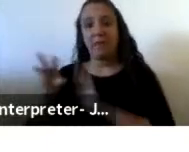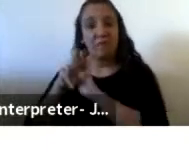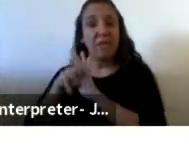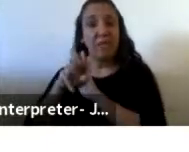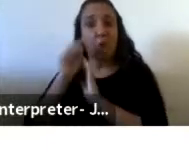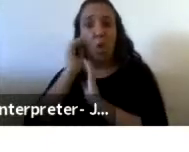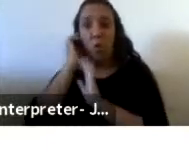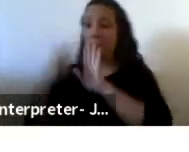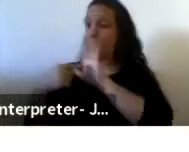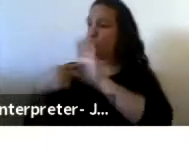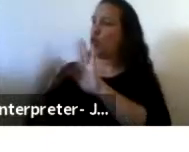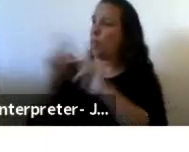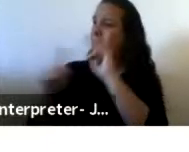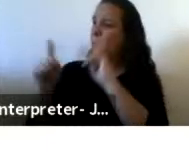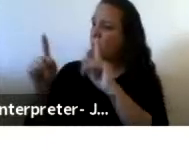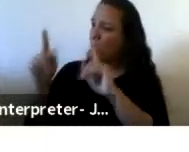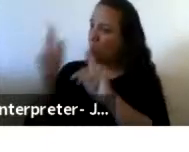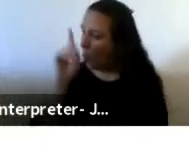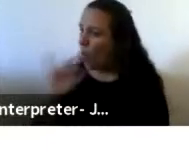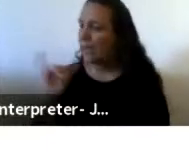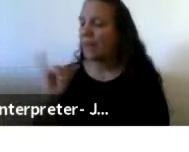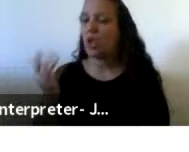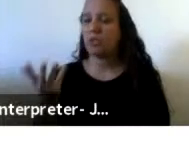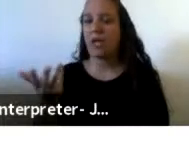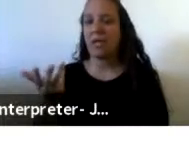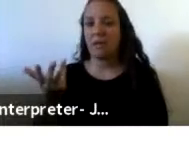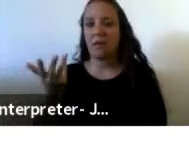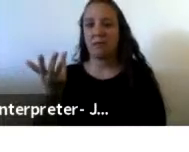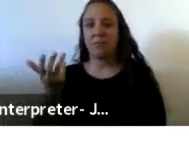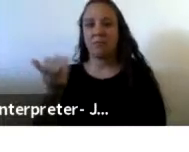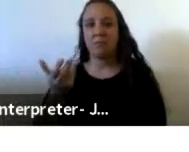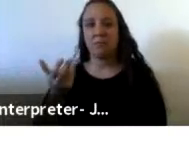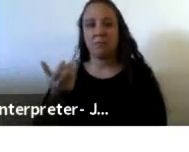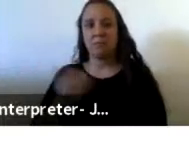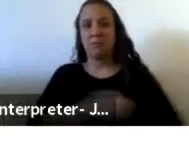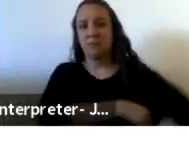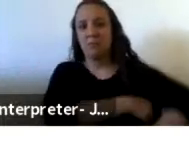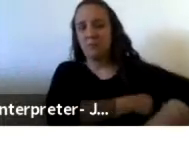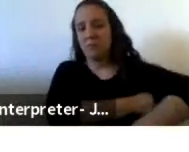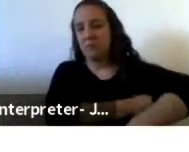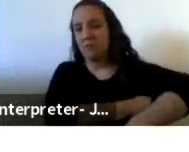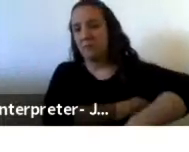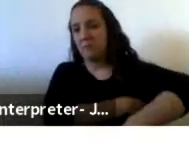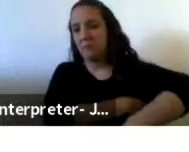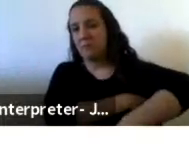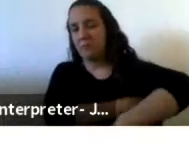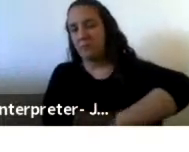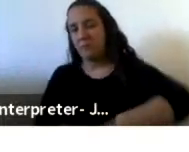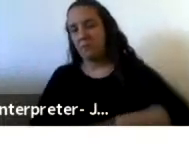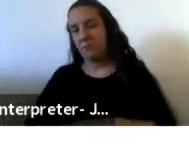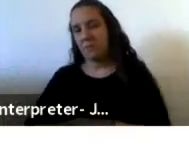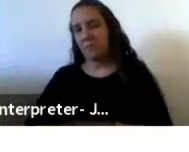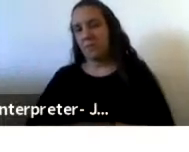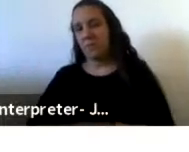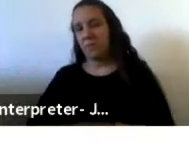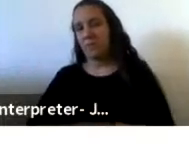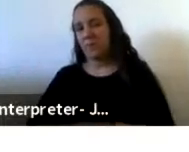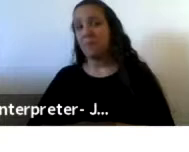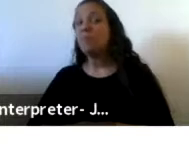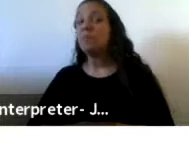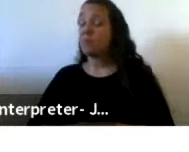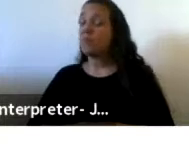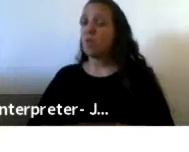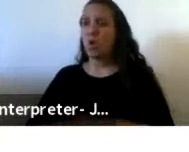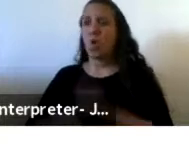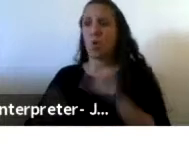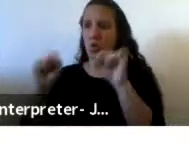showroom looks like, what your business looks like in the inside. You can engage a lot of customers by way of just bringing them